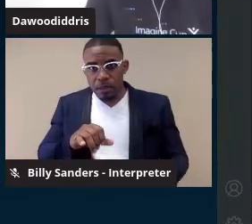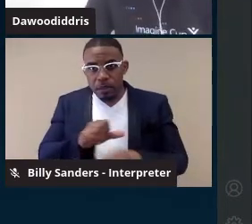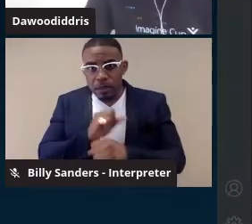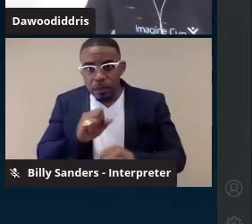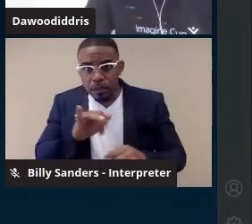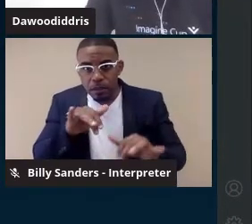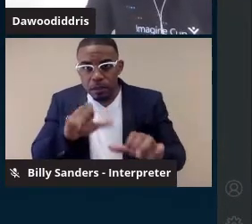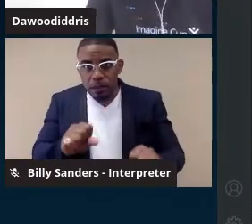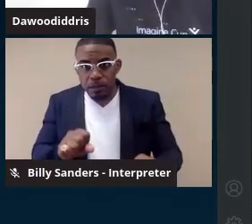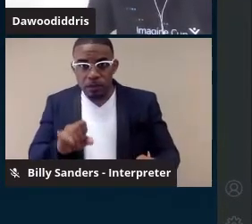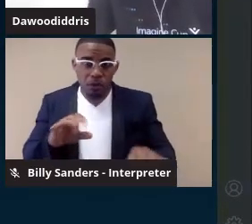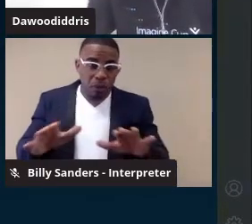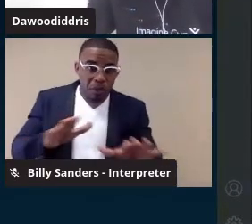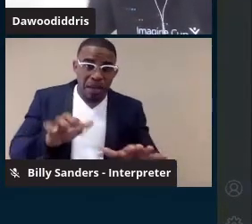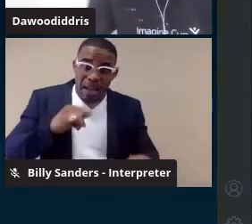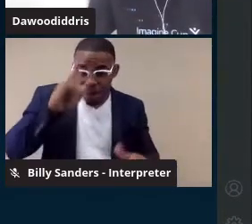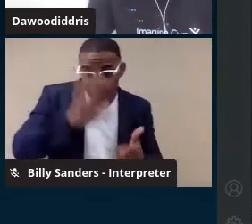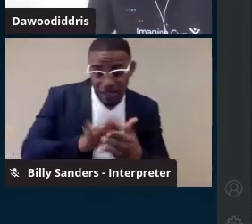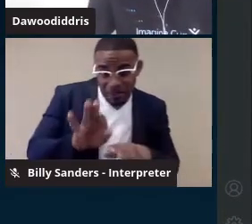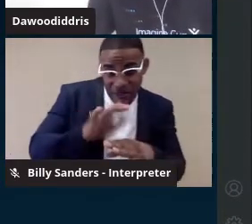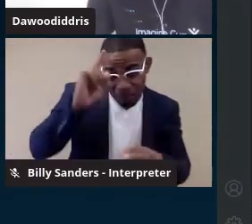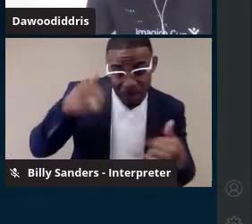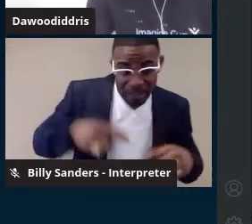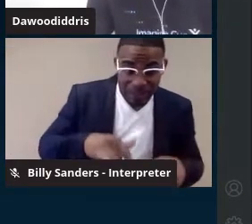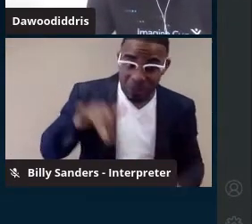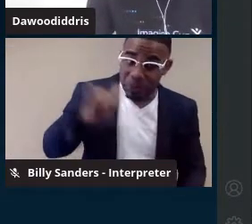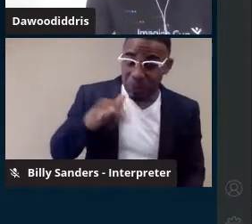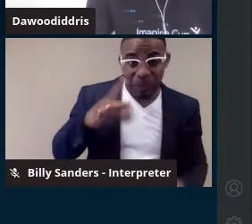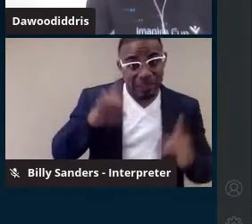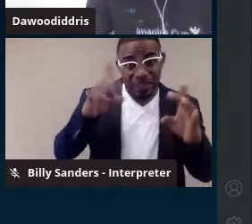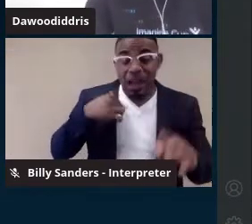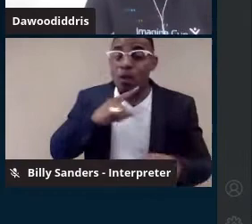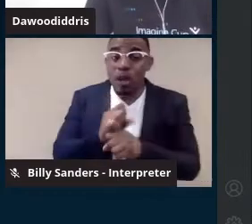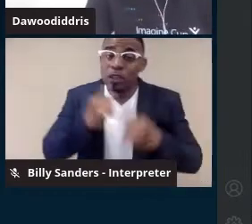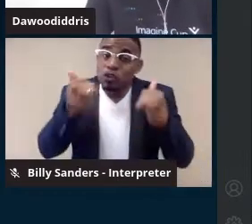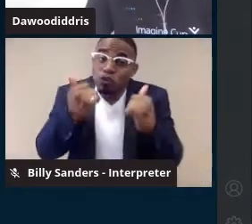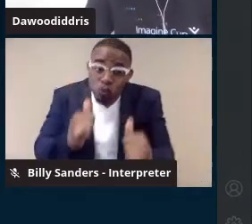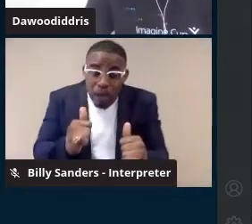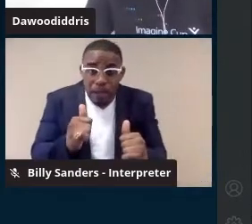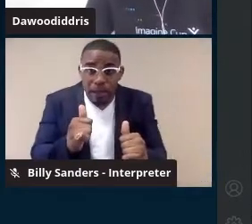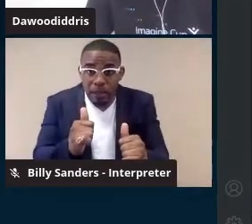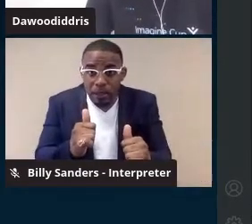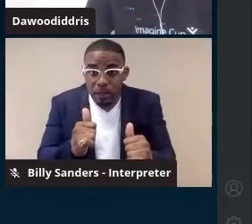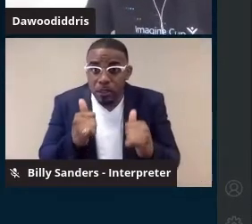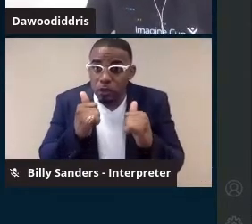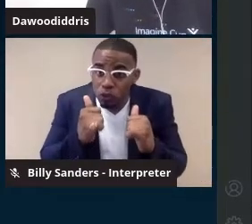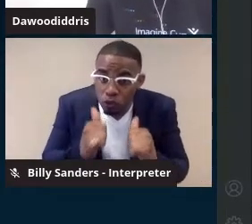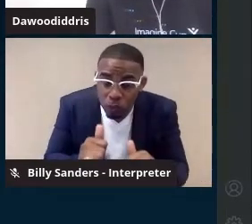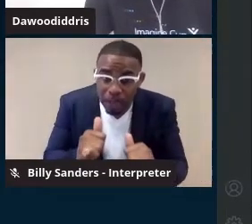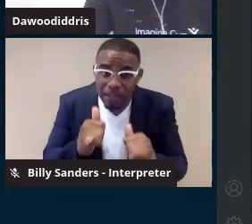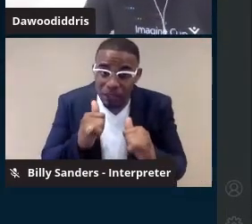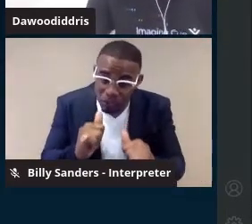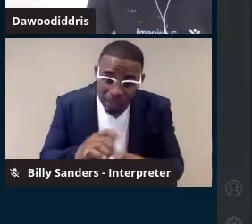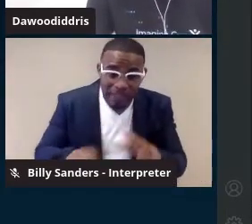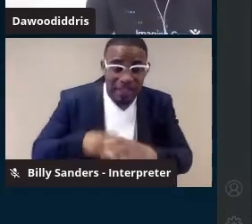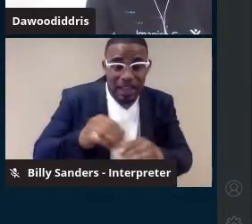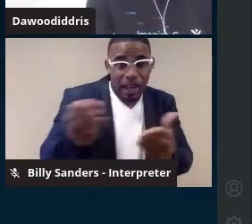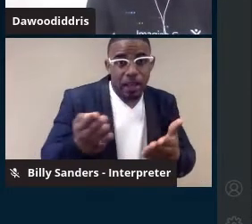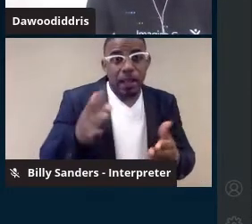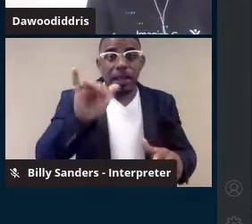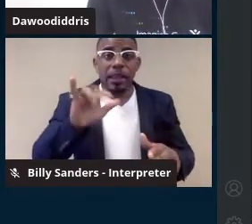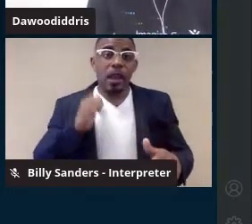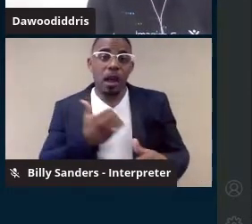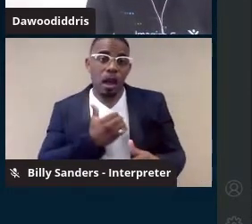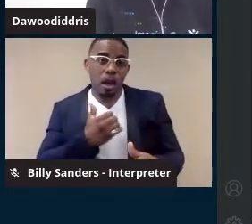would actually work, all right? This would do the job for us because I'm really trying that everyone should be able to pick something out of here. Then I'll